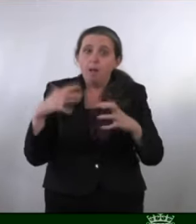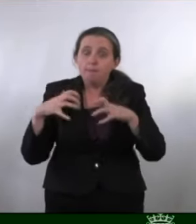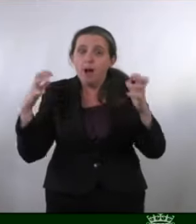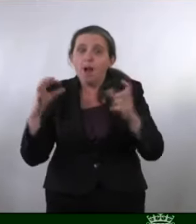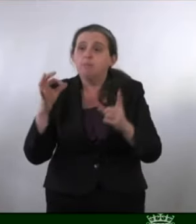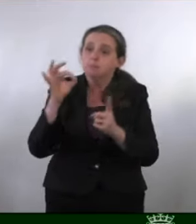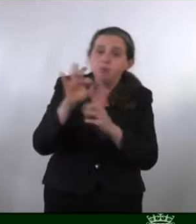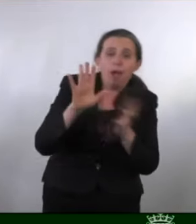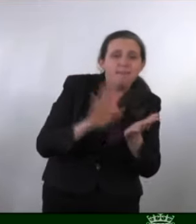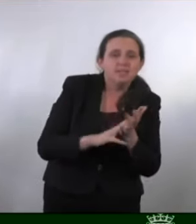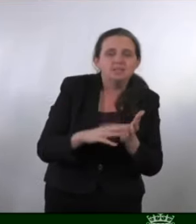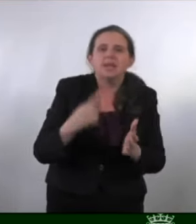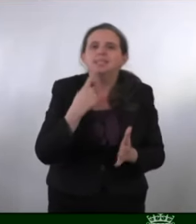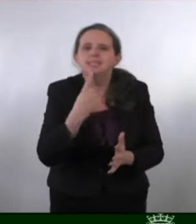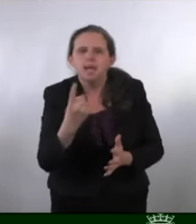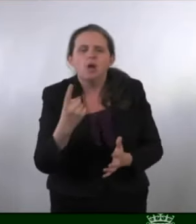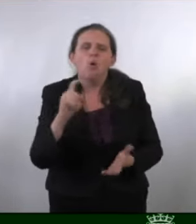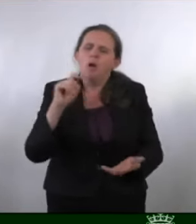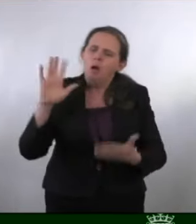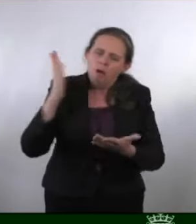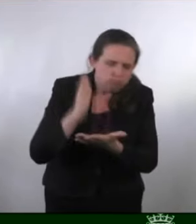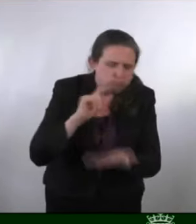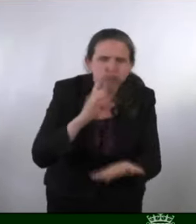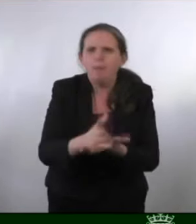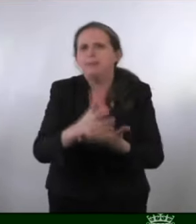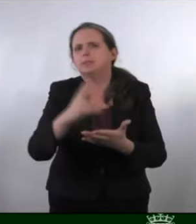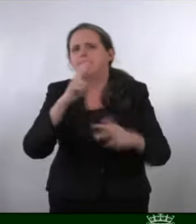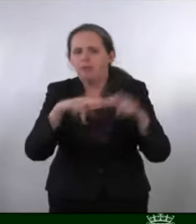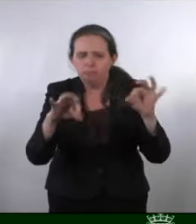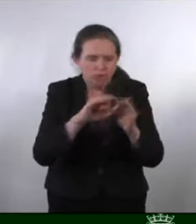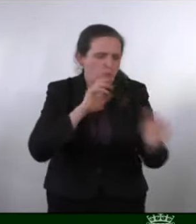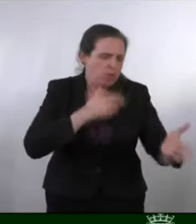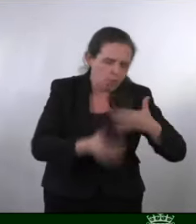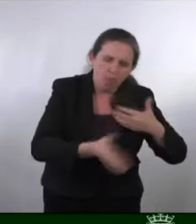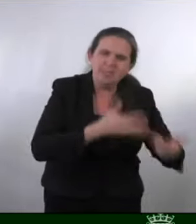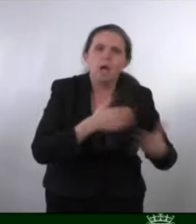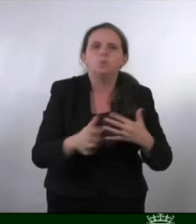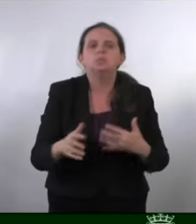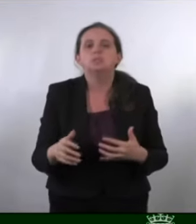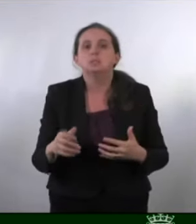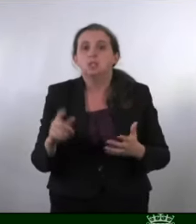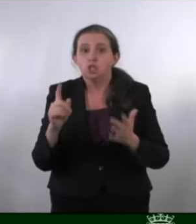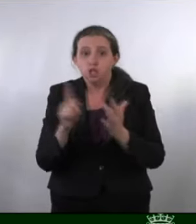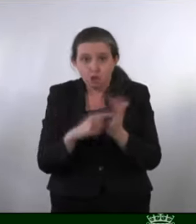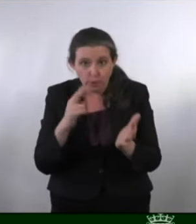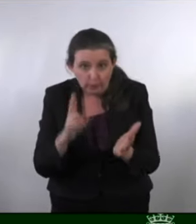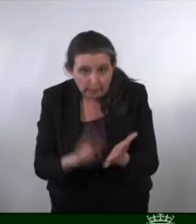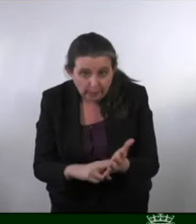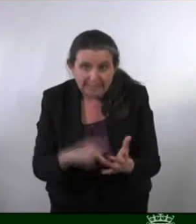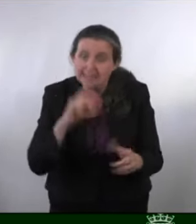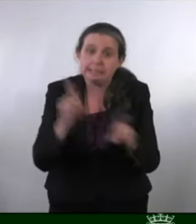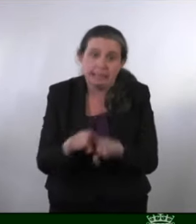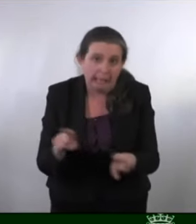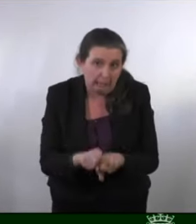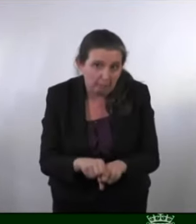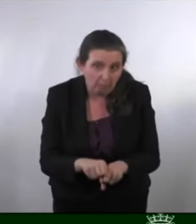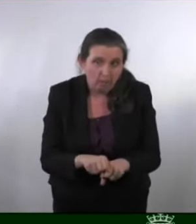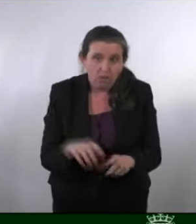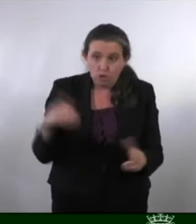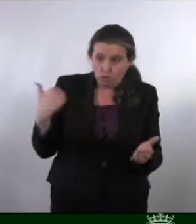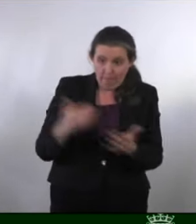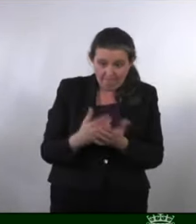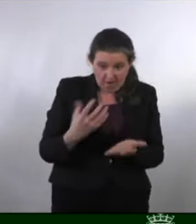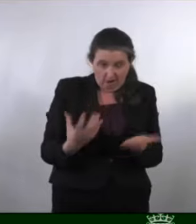February. He promised me in June that this was going to be sorted. We've still only seen £2 million of the £100 million we